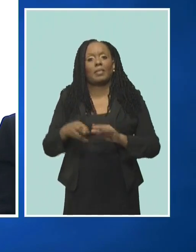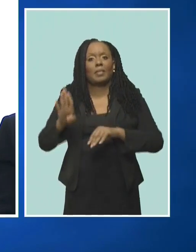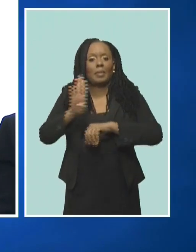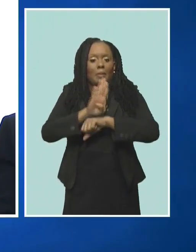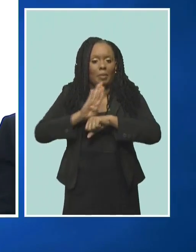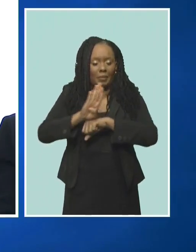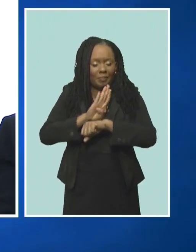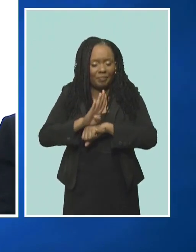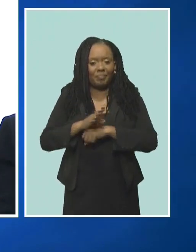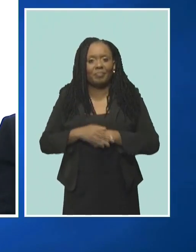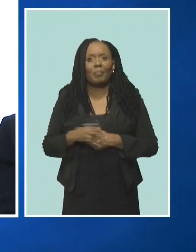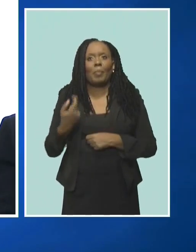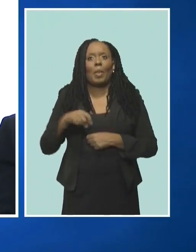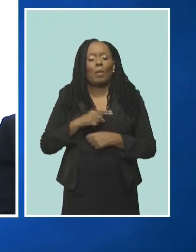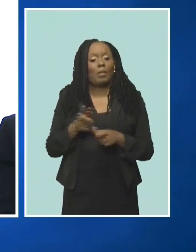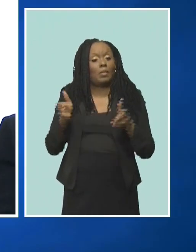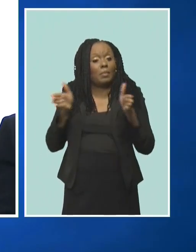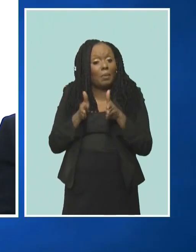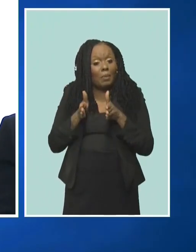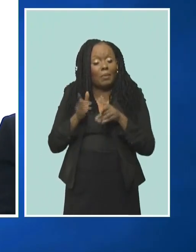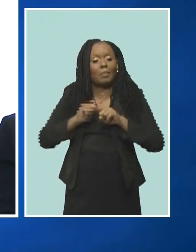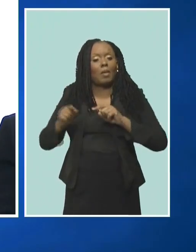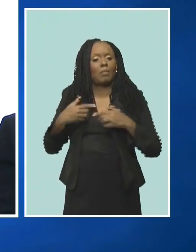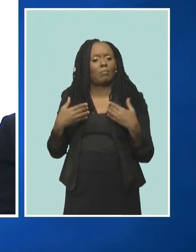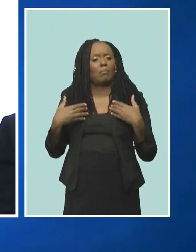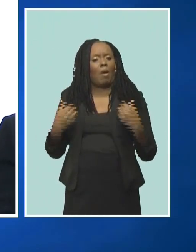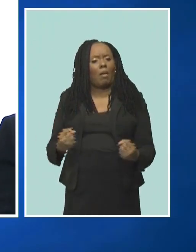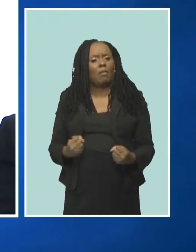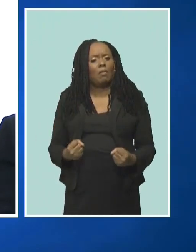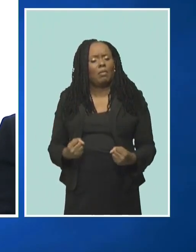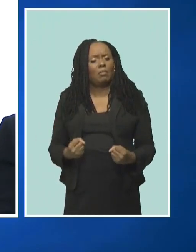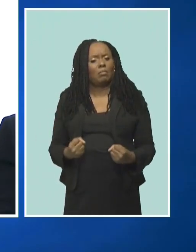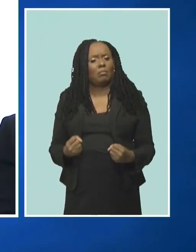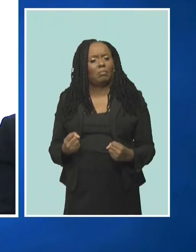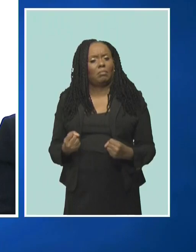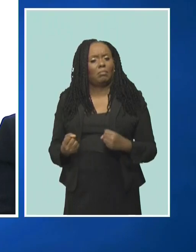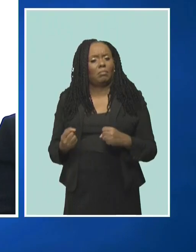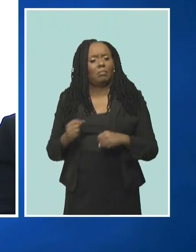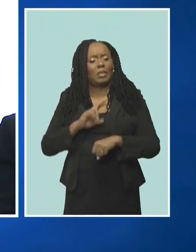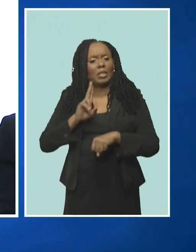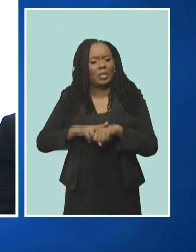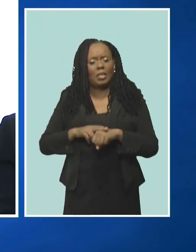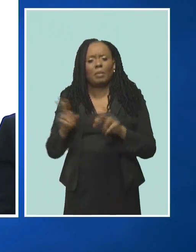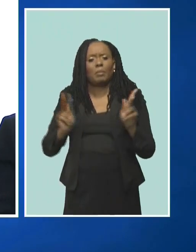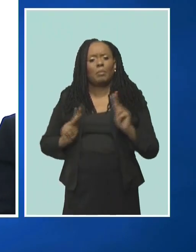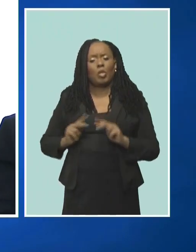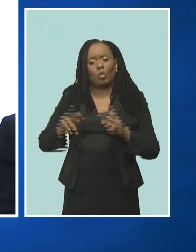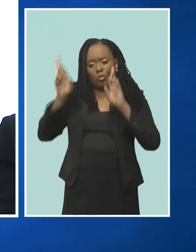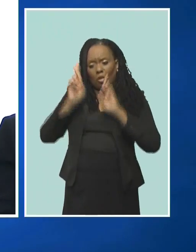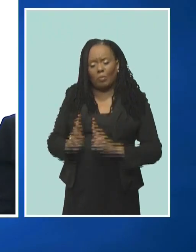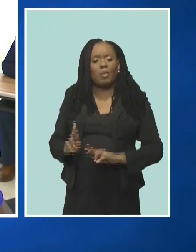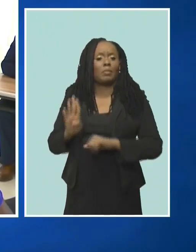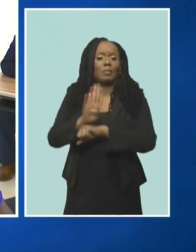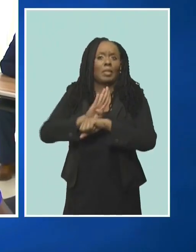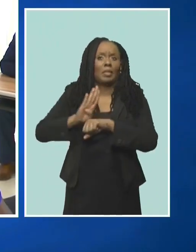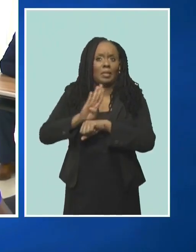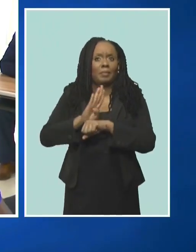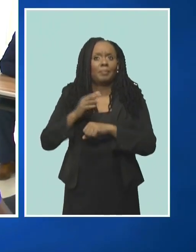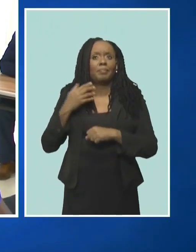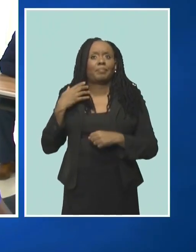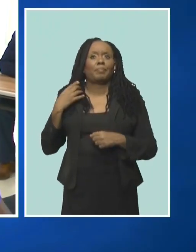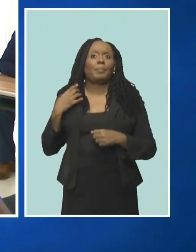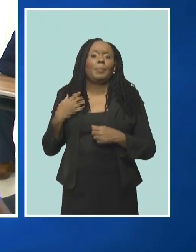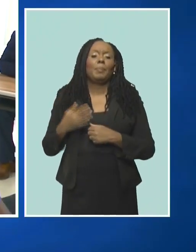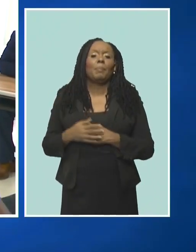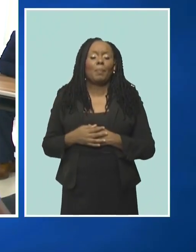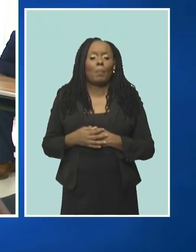Barbados, a small but powerful nation which is highly regarded in the international community. So we